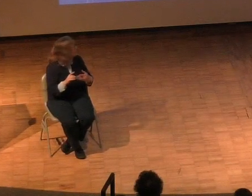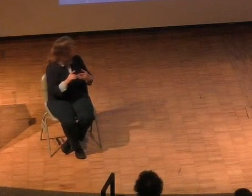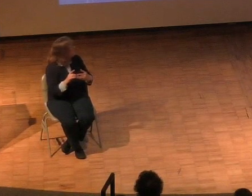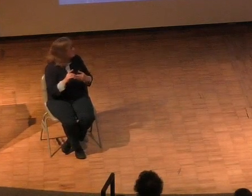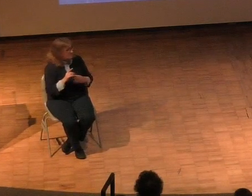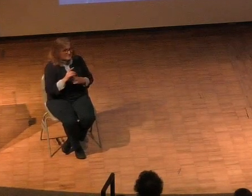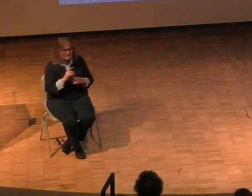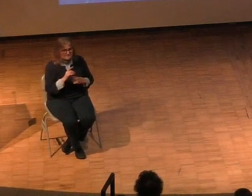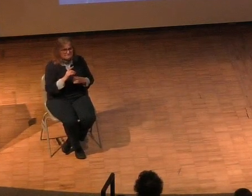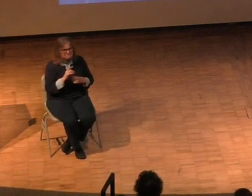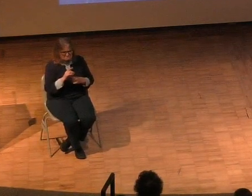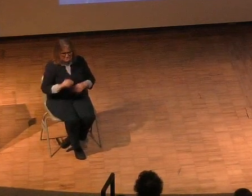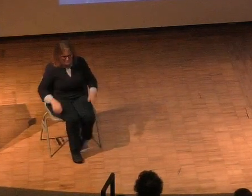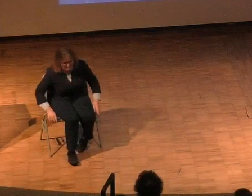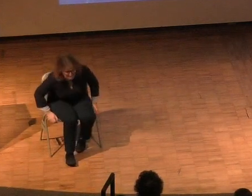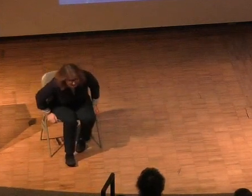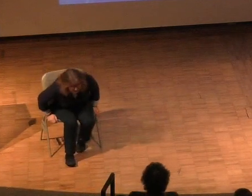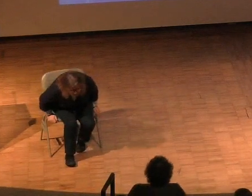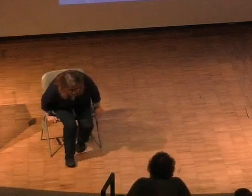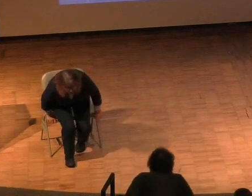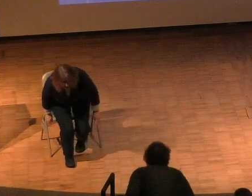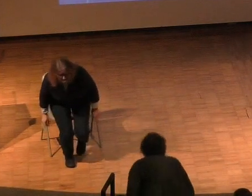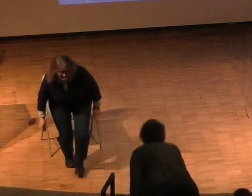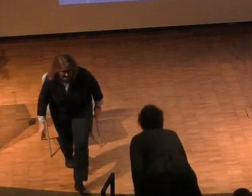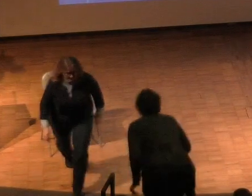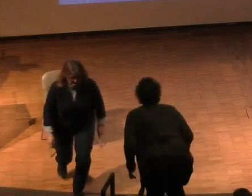Kindred is absolutely delightful.